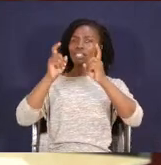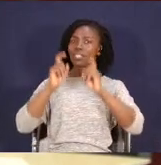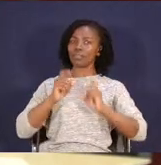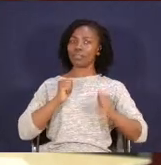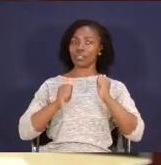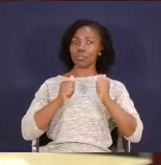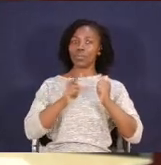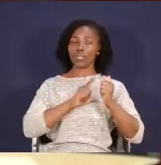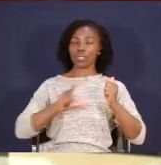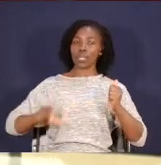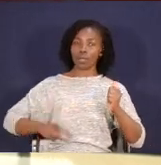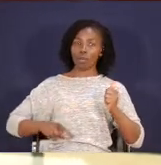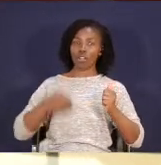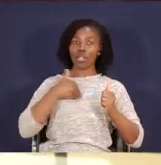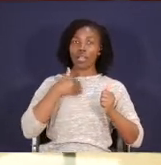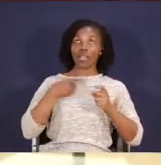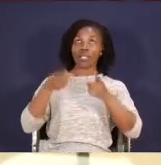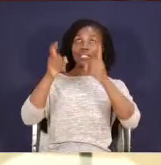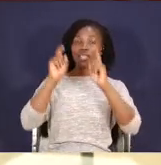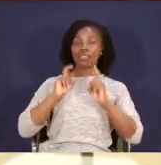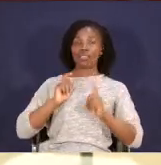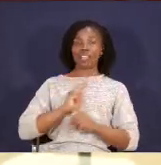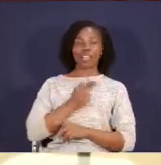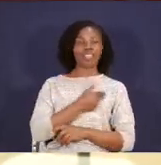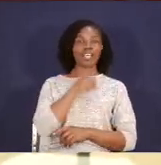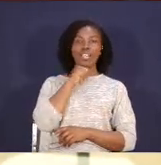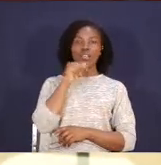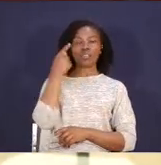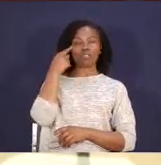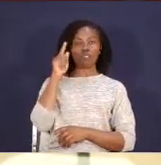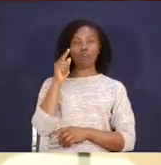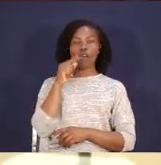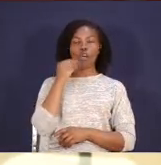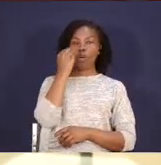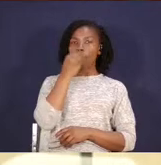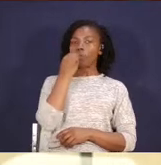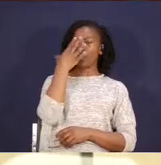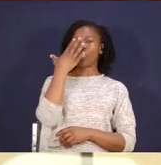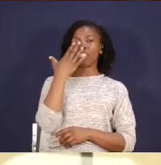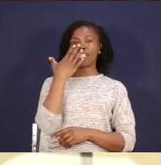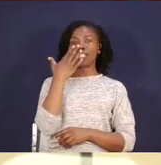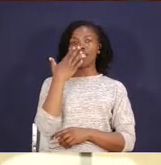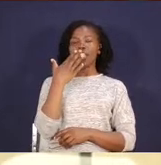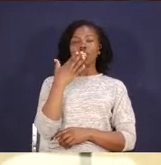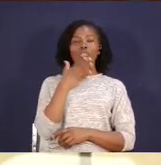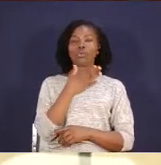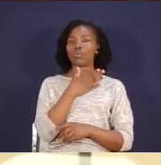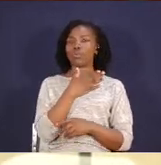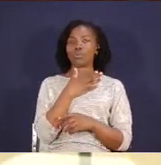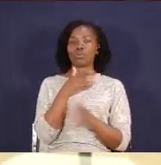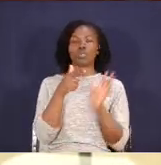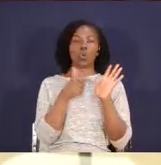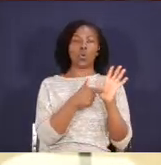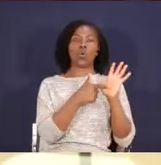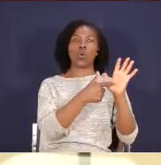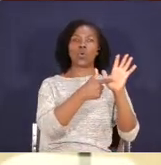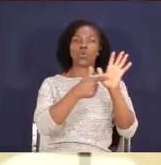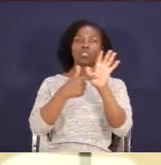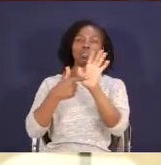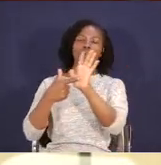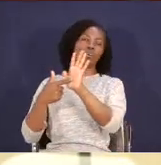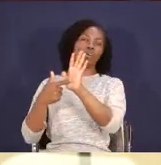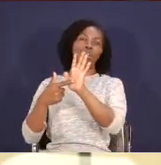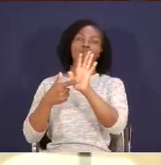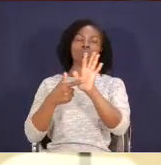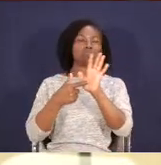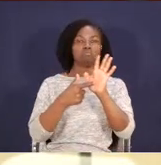has given us are not ornaments. These are not ornaments you hang around for exhibition or to be looked at.